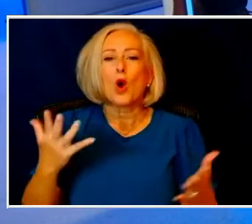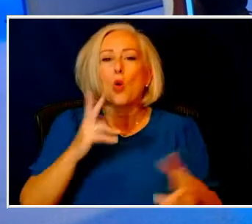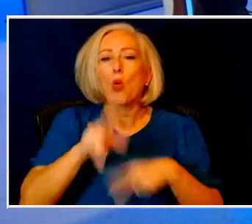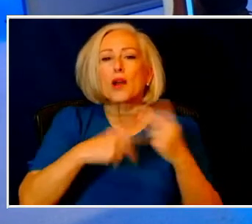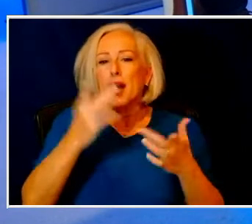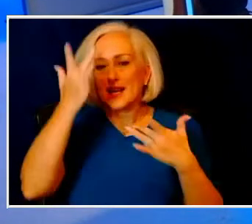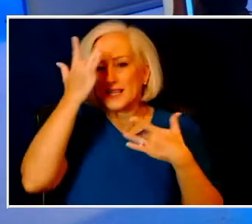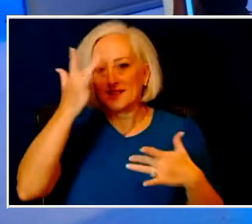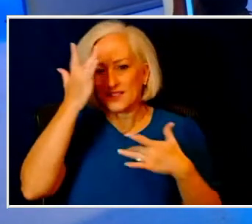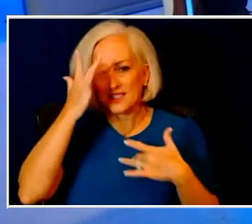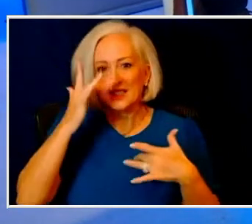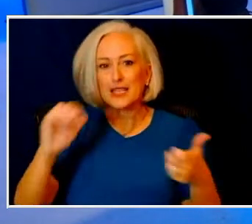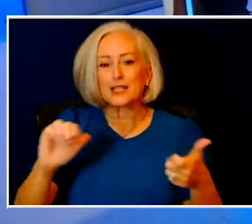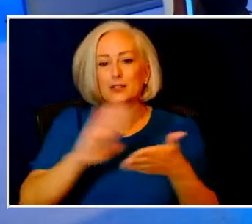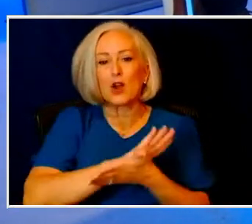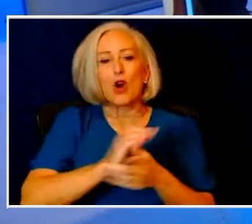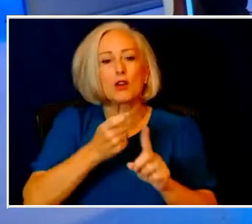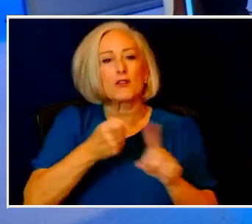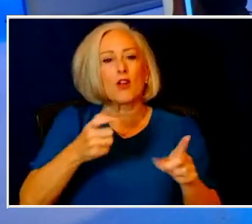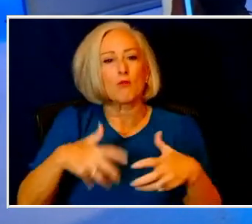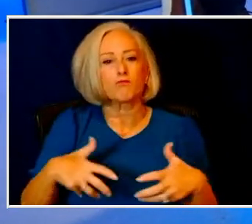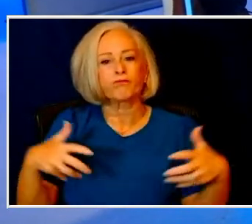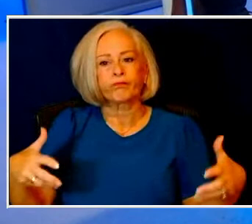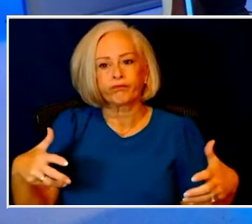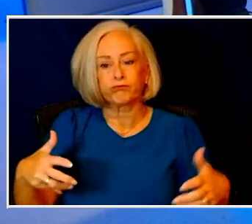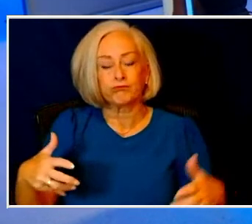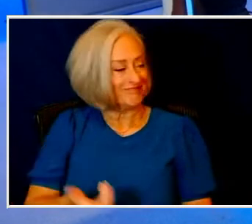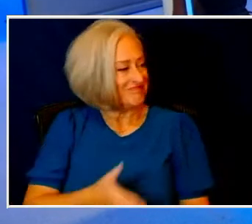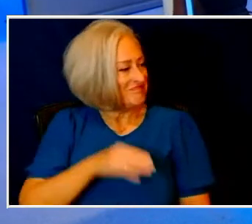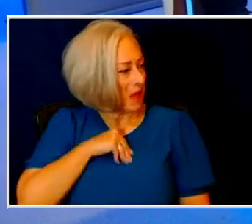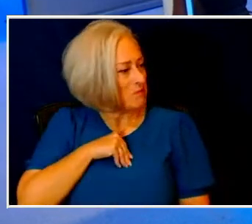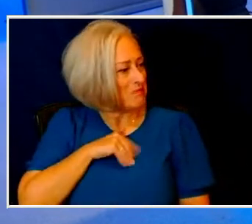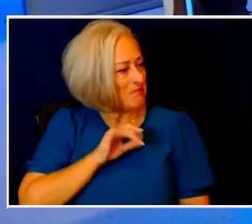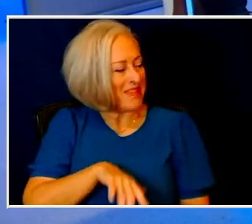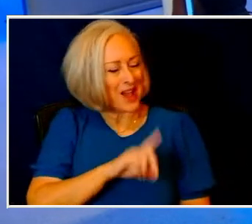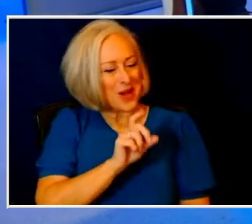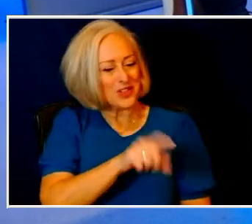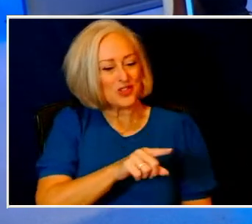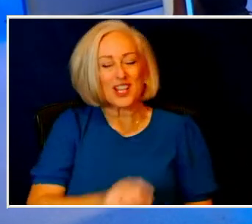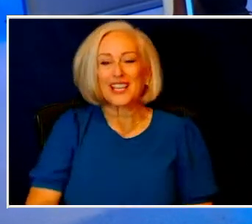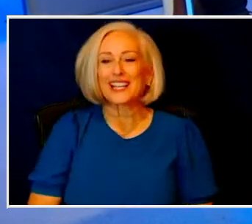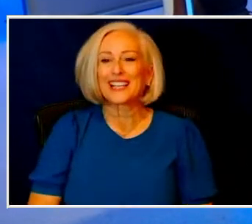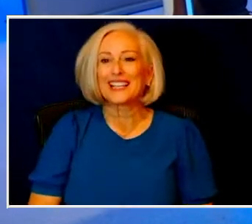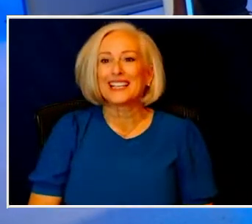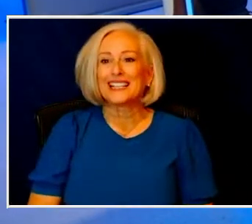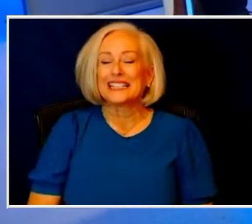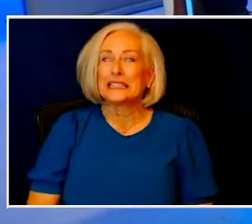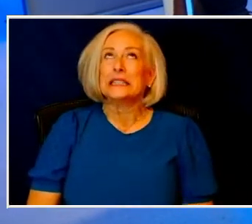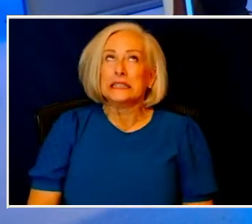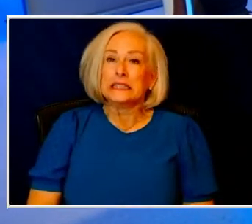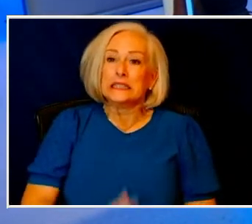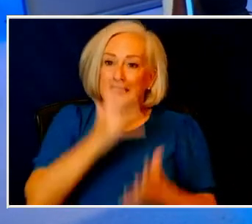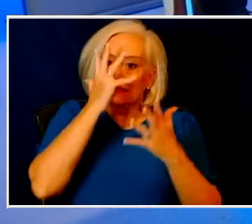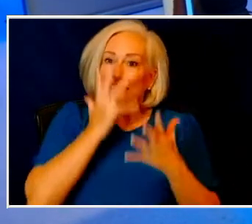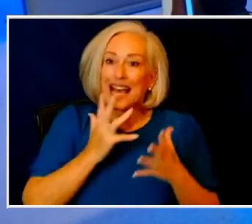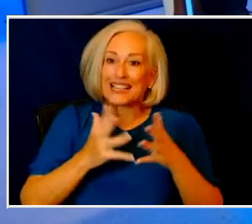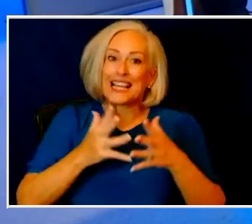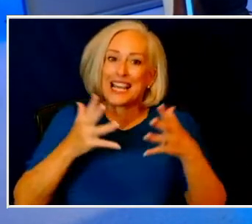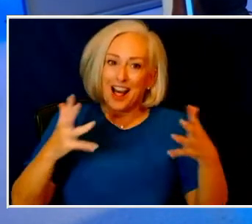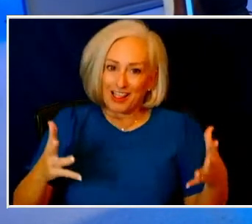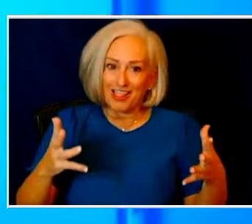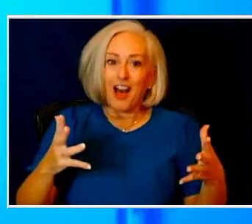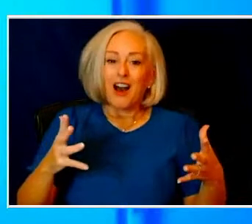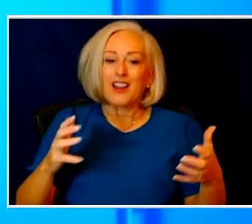Just take it, I think. I can take that. You bet. Oh, right. Oh, well, sadly, there are a lot of diseases caused by obesity. So